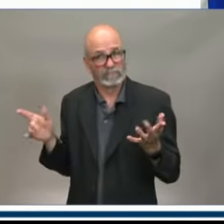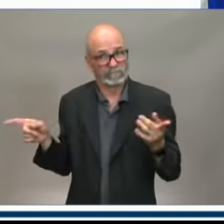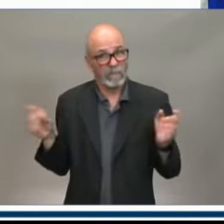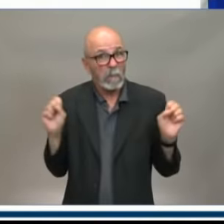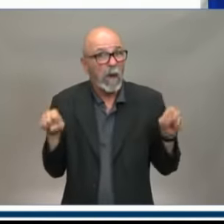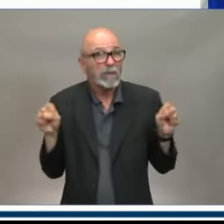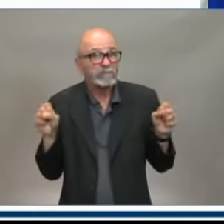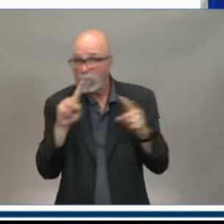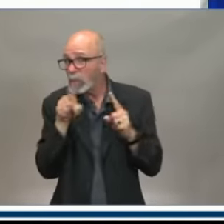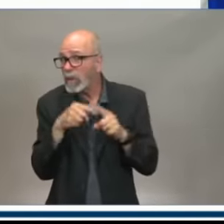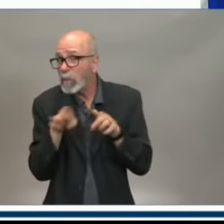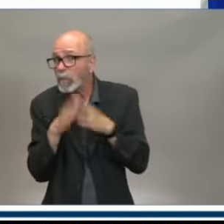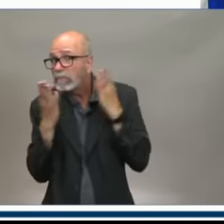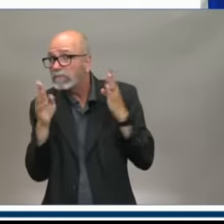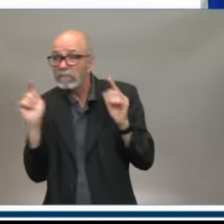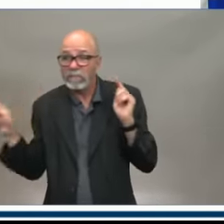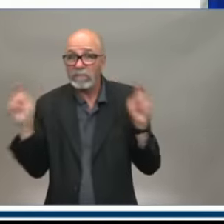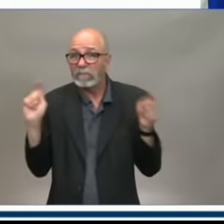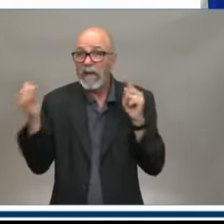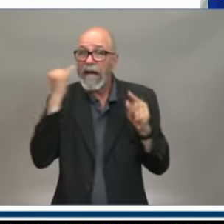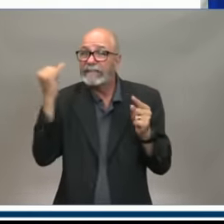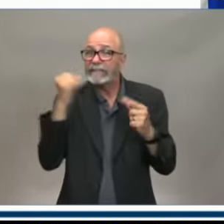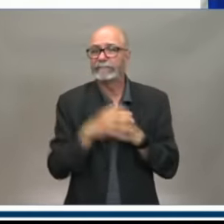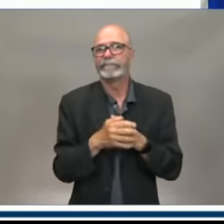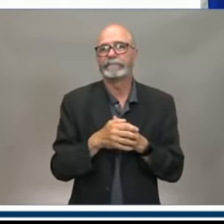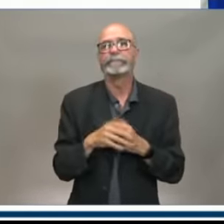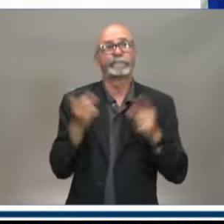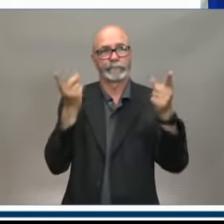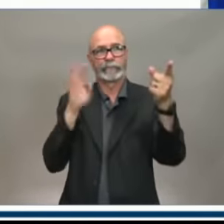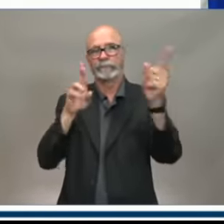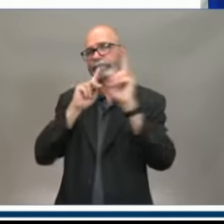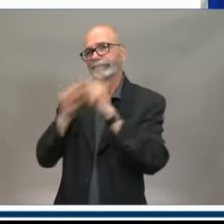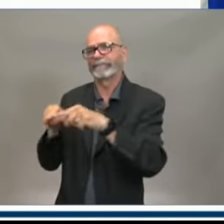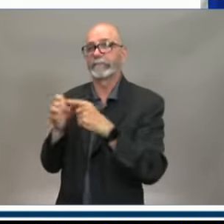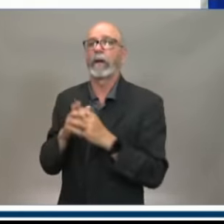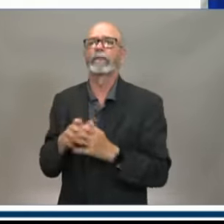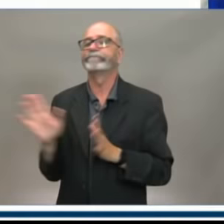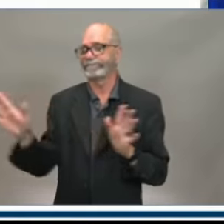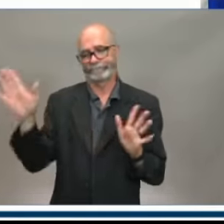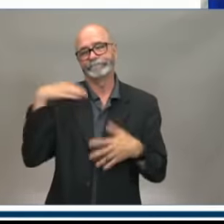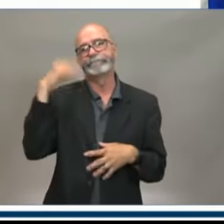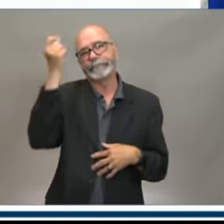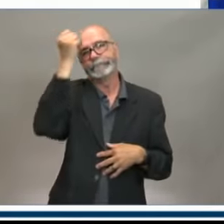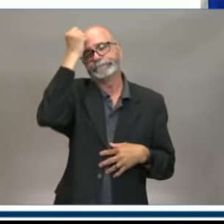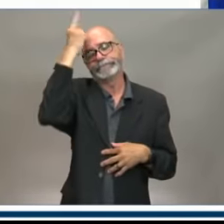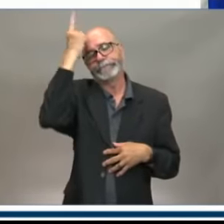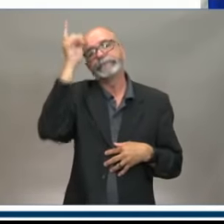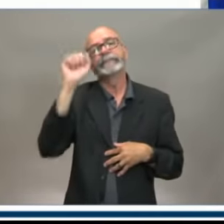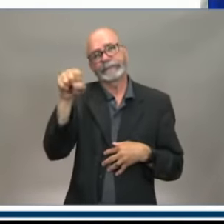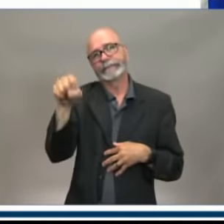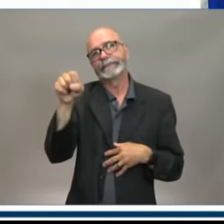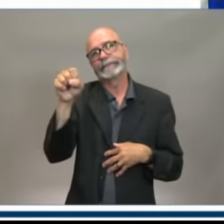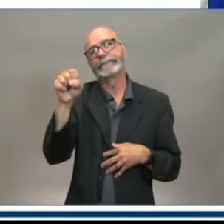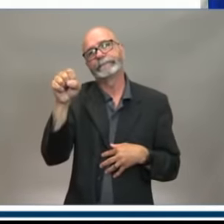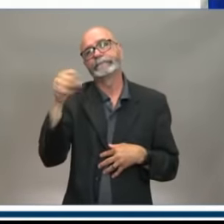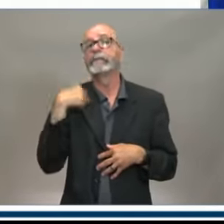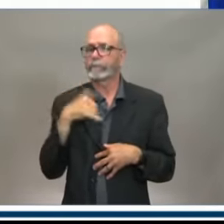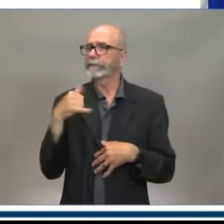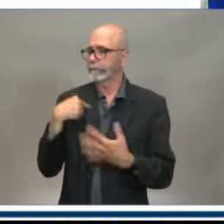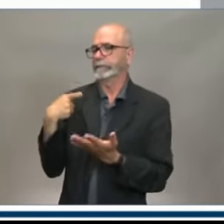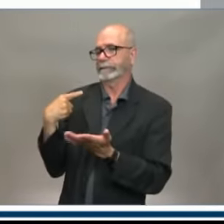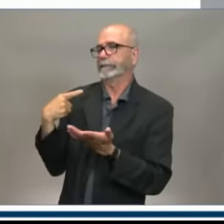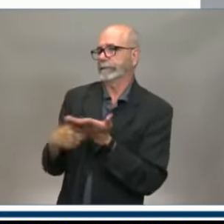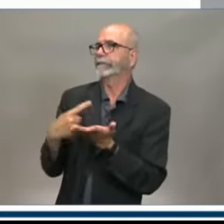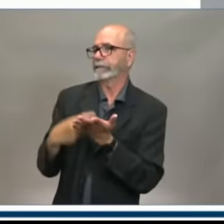lifted? That's certainly, I'm aware of that correspondence from the Funeral Association. Certainly, that's one of the things we're looking at to bring forward as part